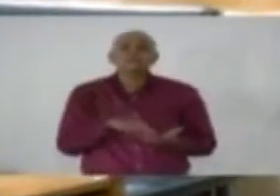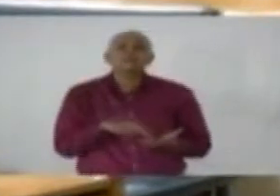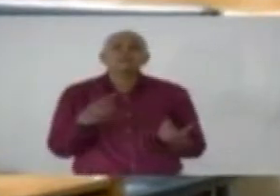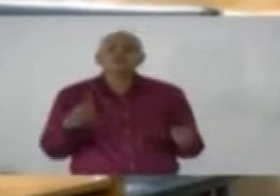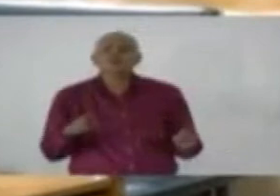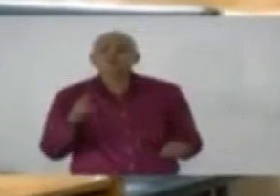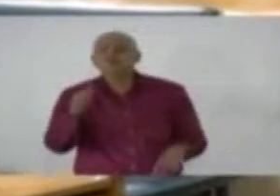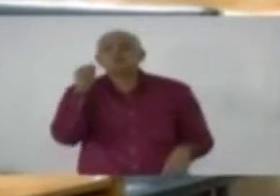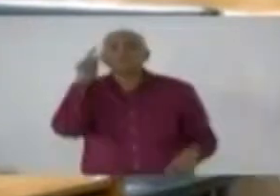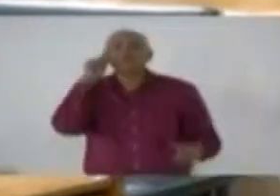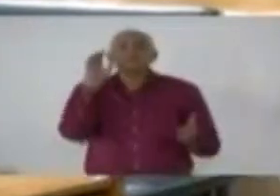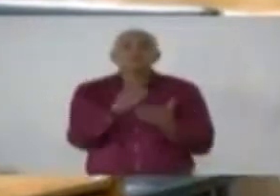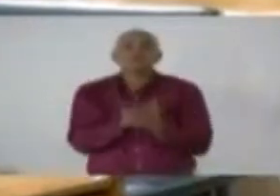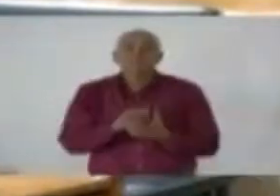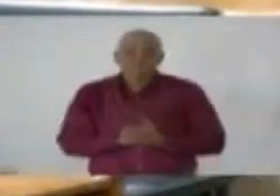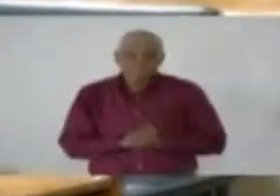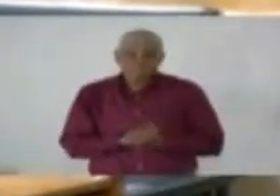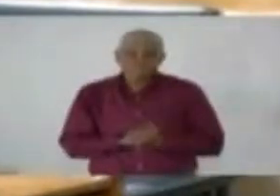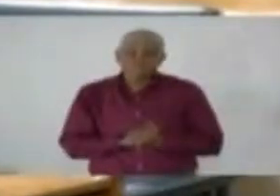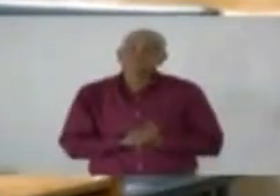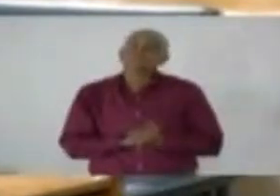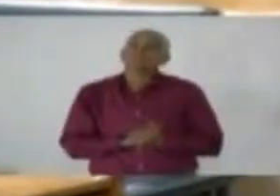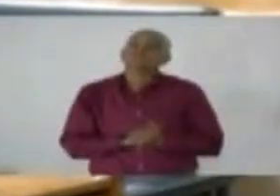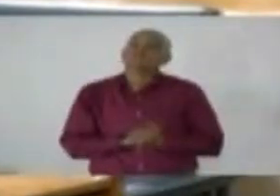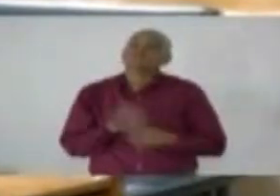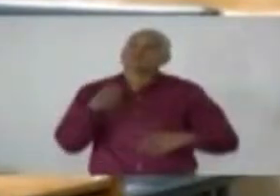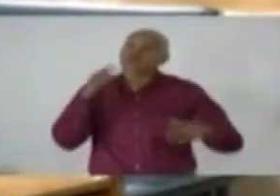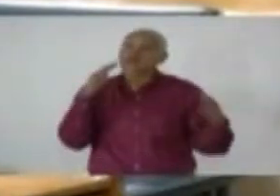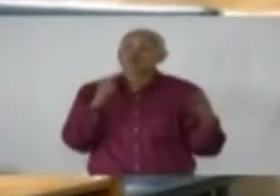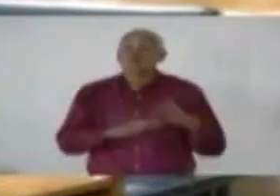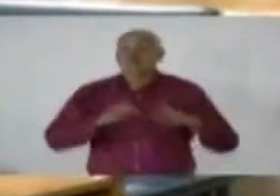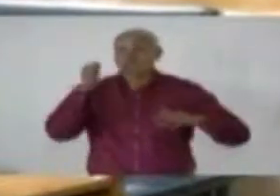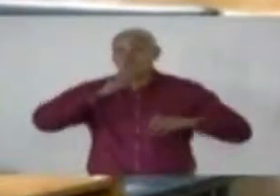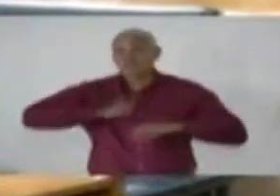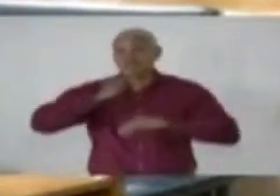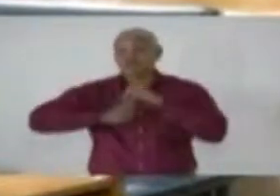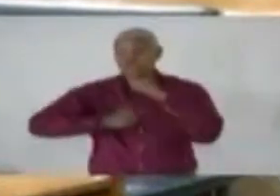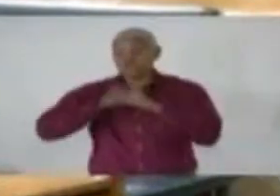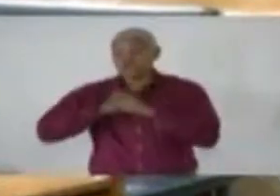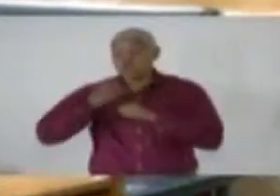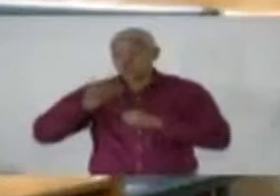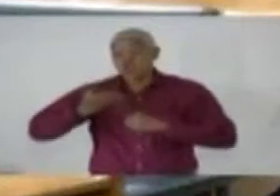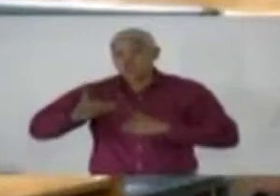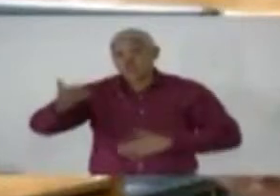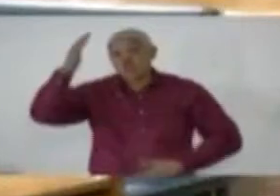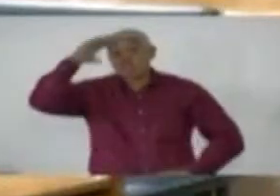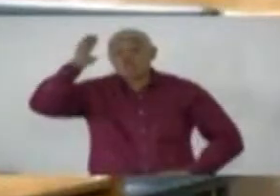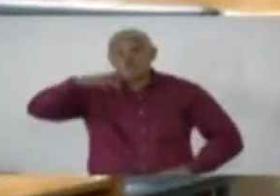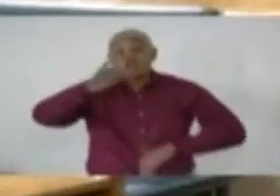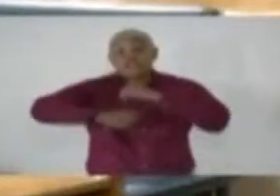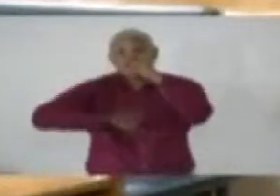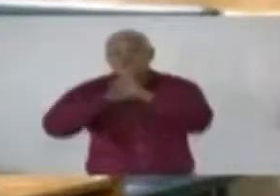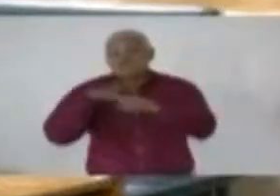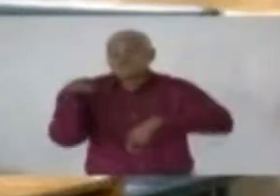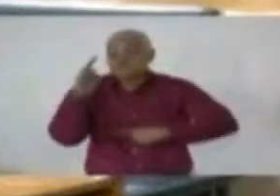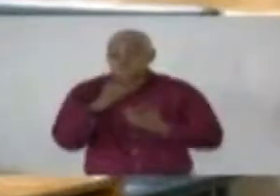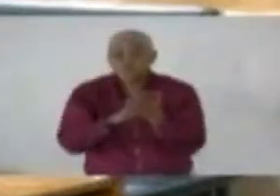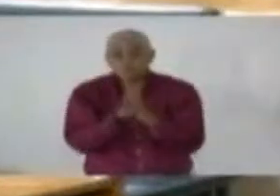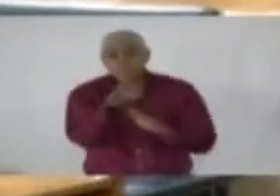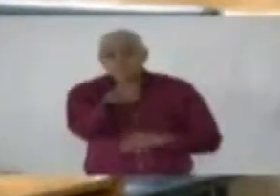will not believe this. I look at every single year of all those years since we became